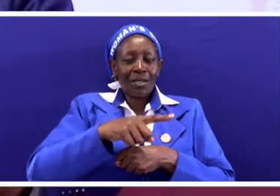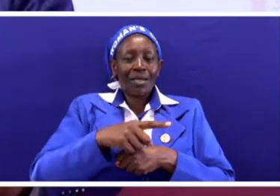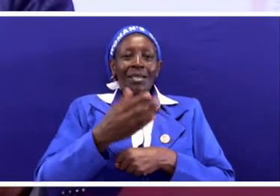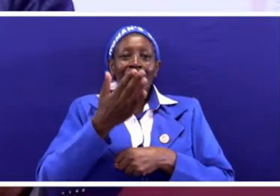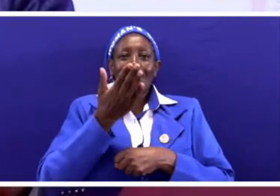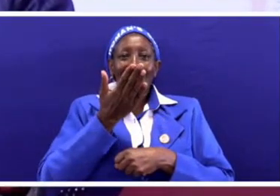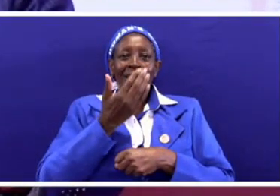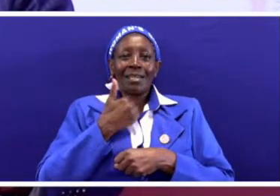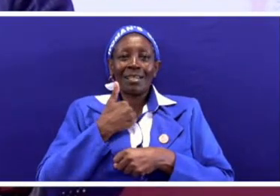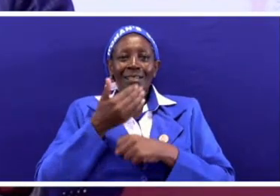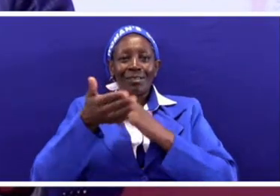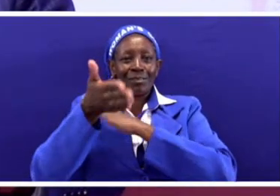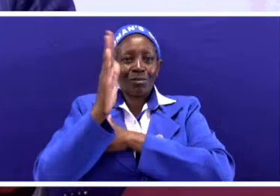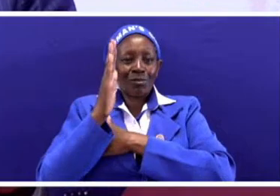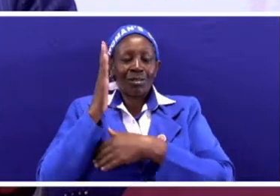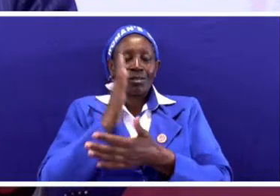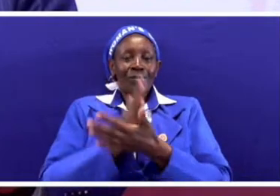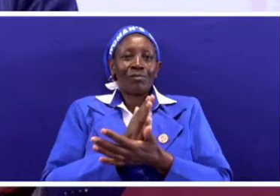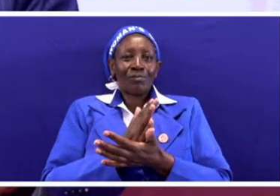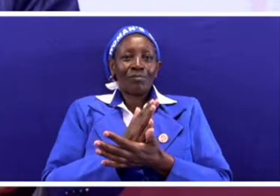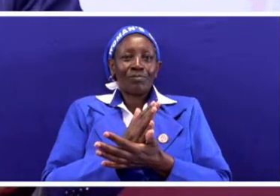God.